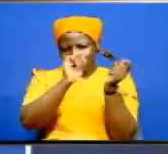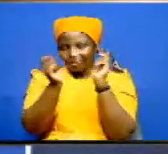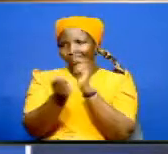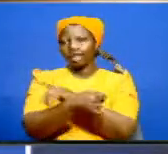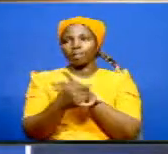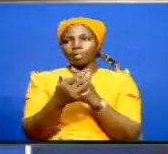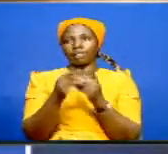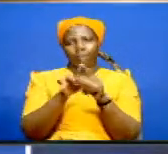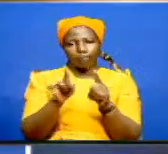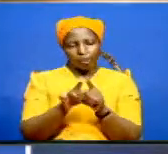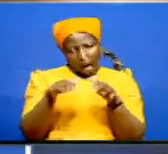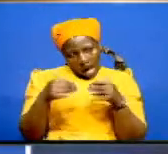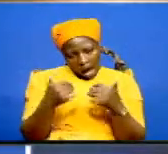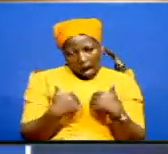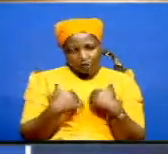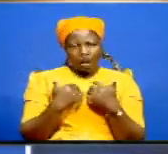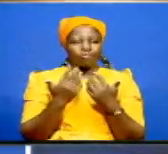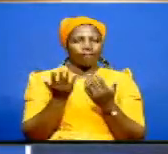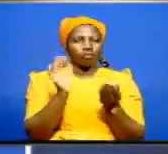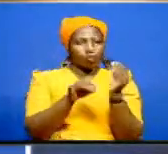to society's changes.